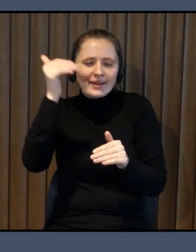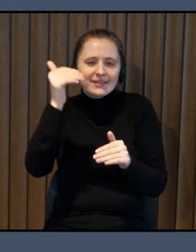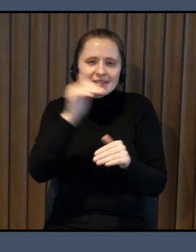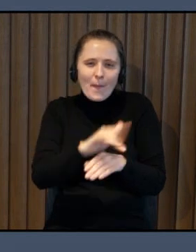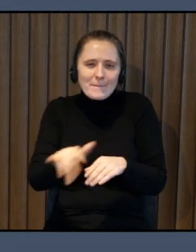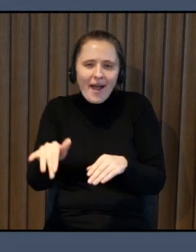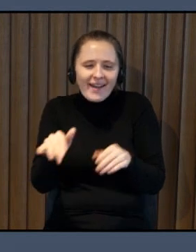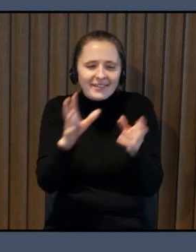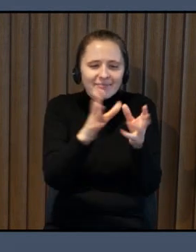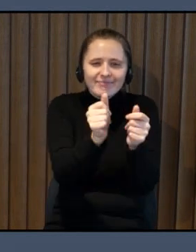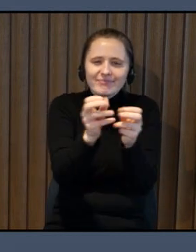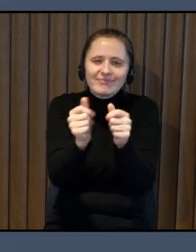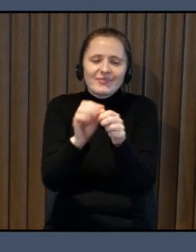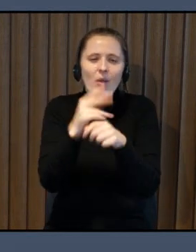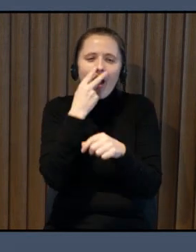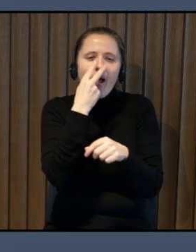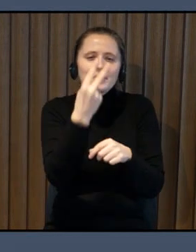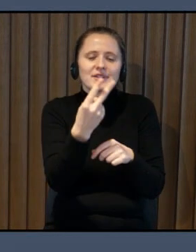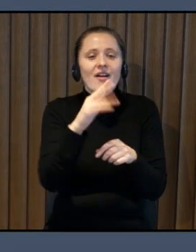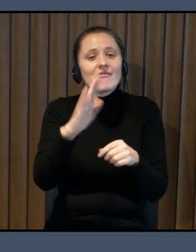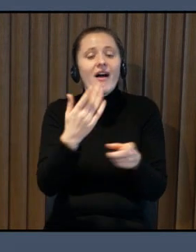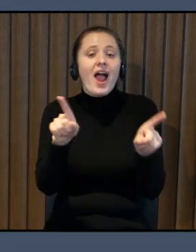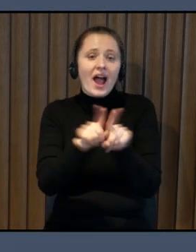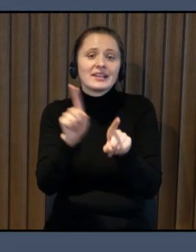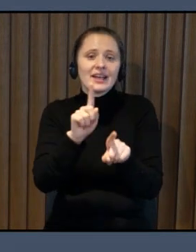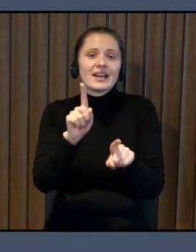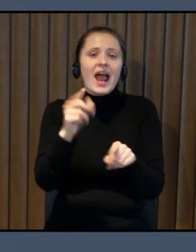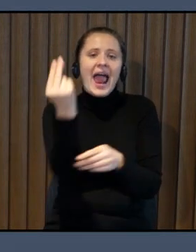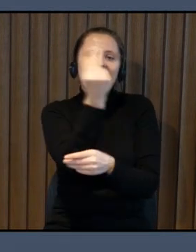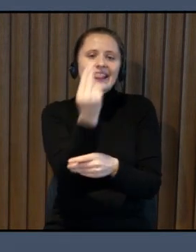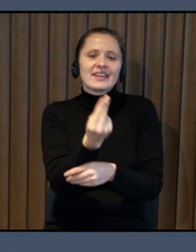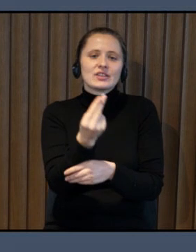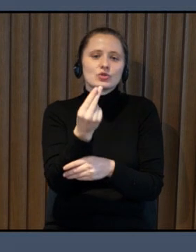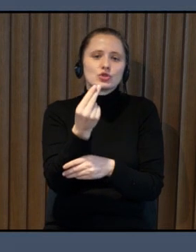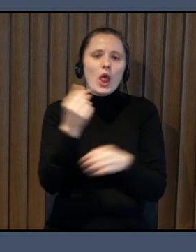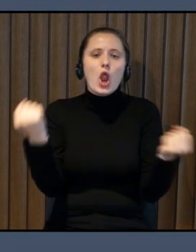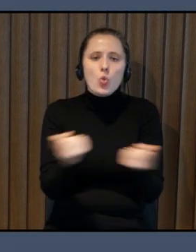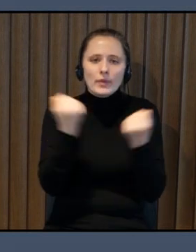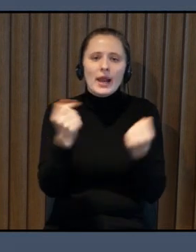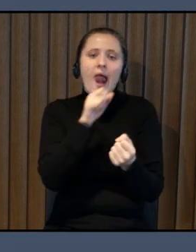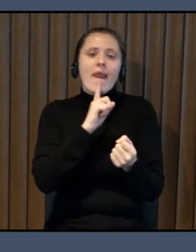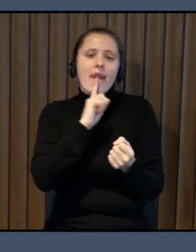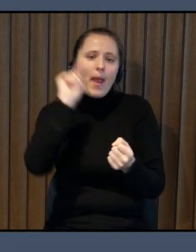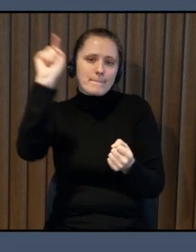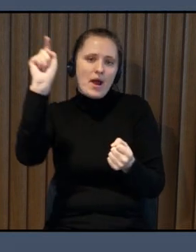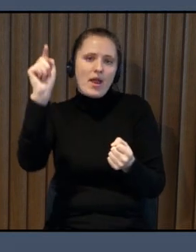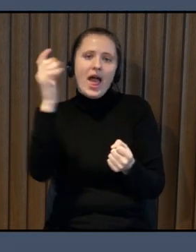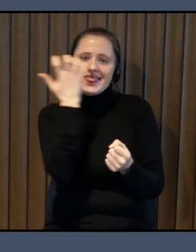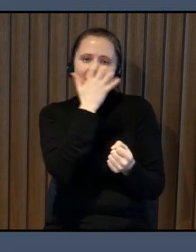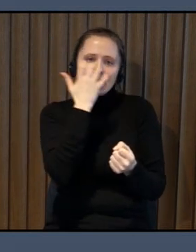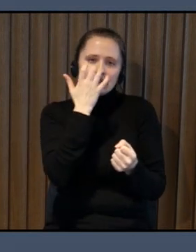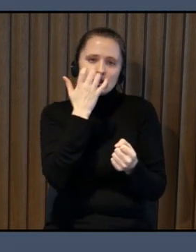where little children are touching those works of art, or this is an art class in